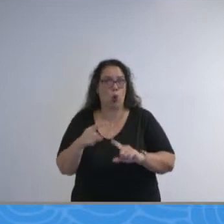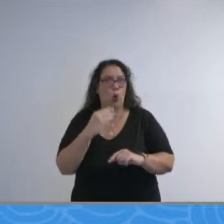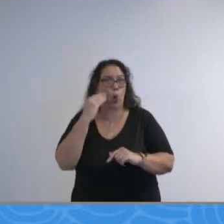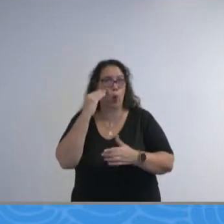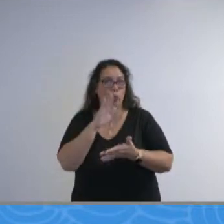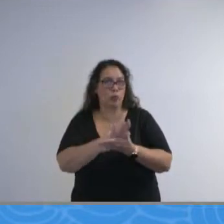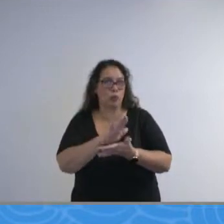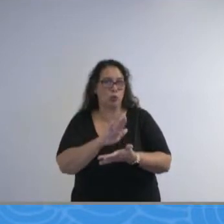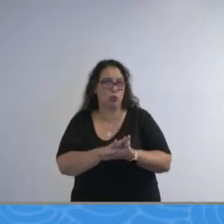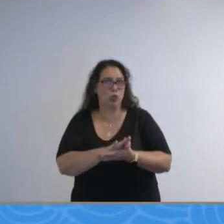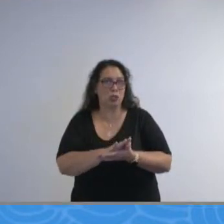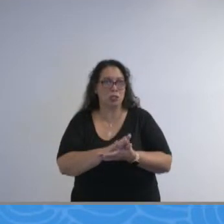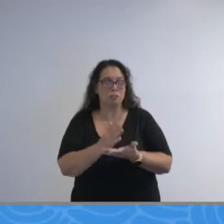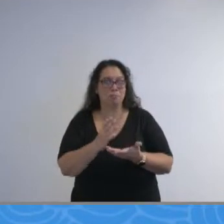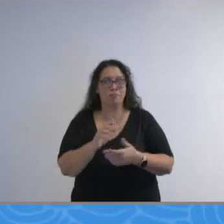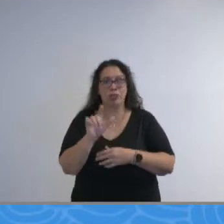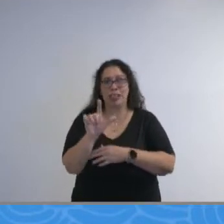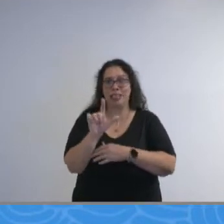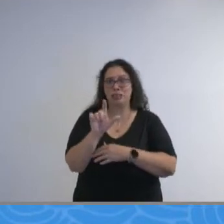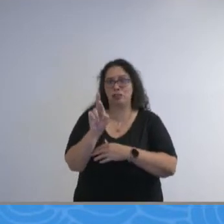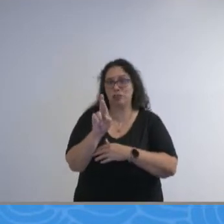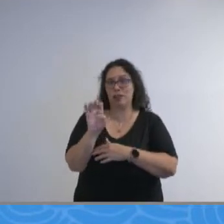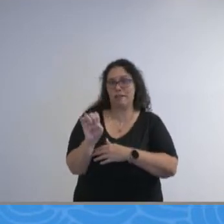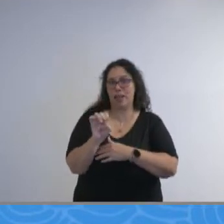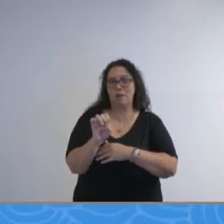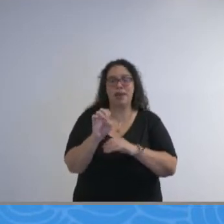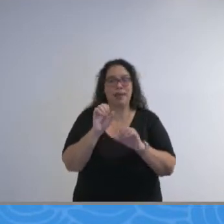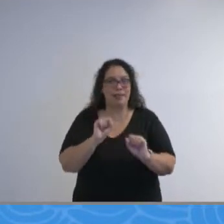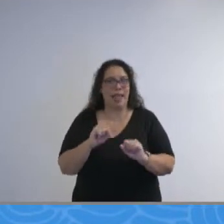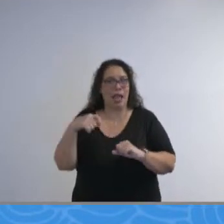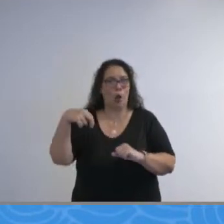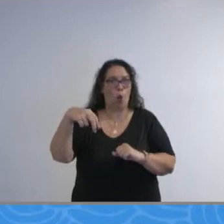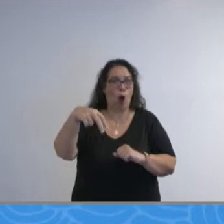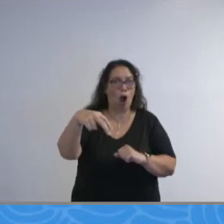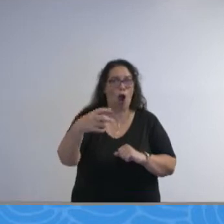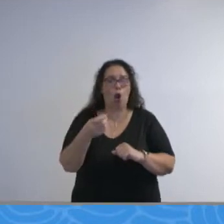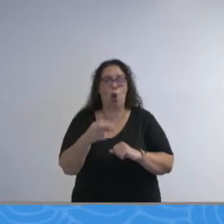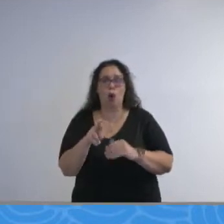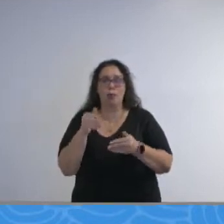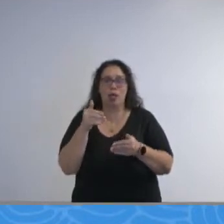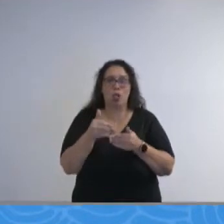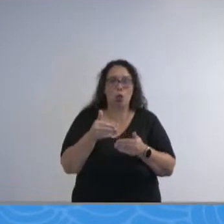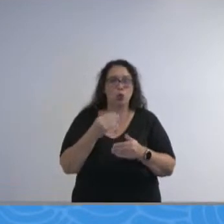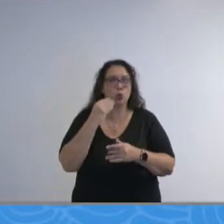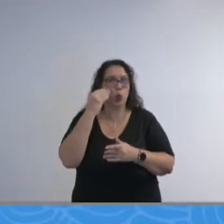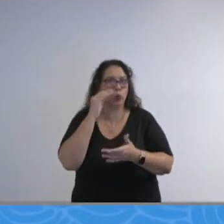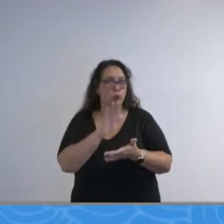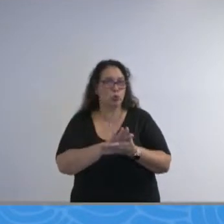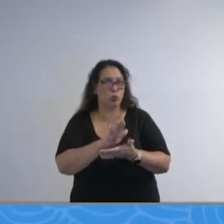we call least restrictive environment, that they're able to walk or be near to their school.